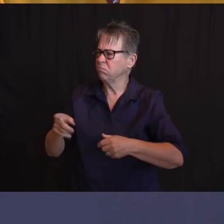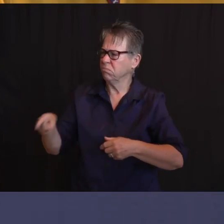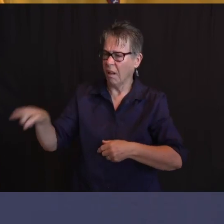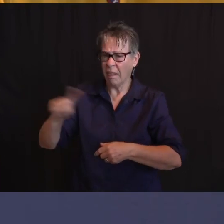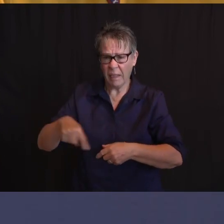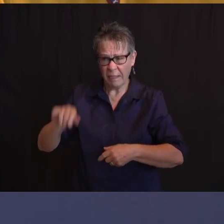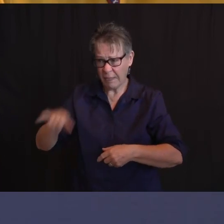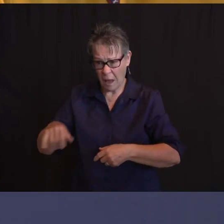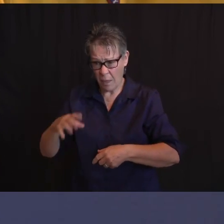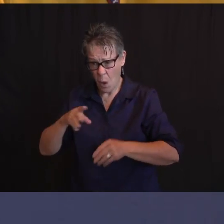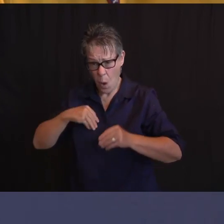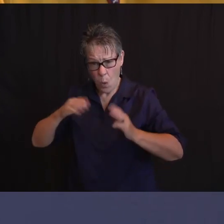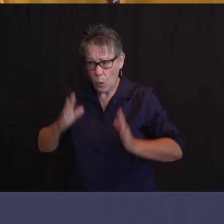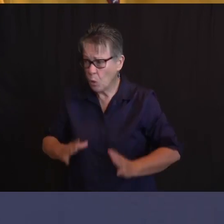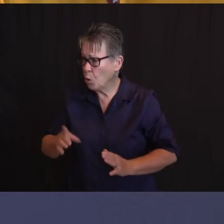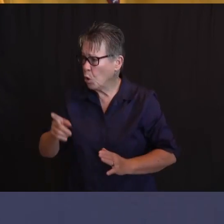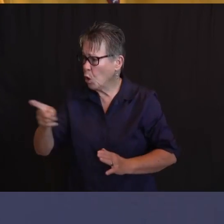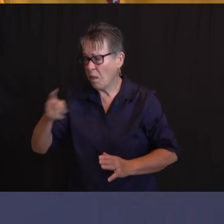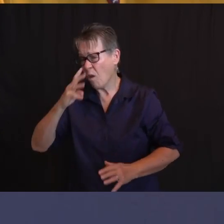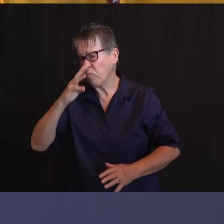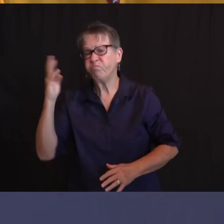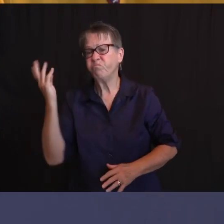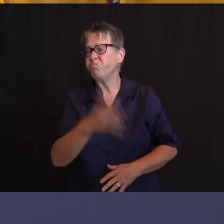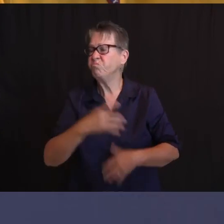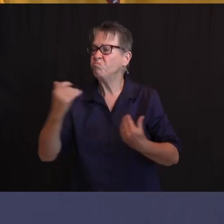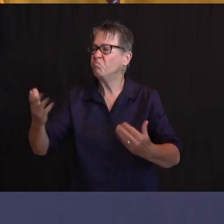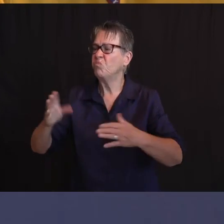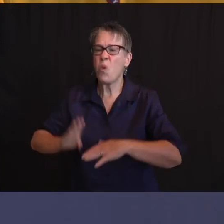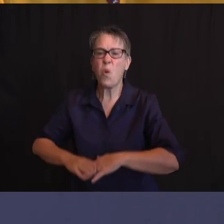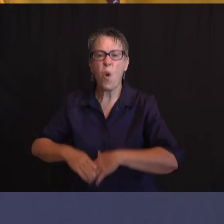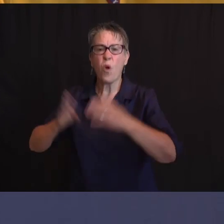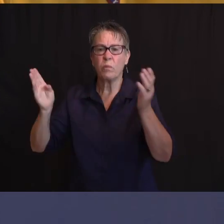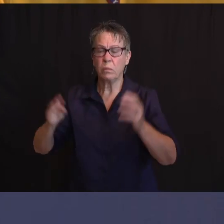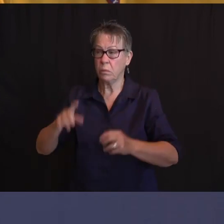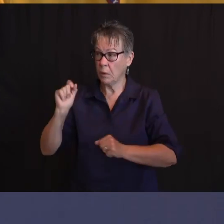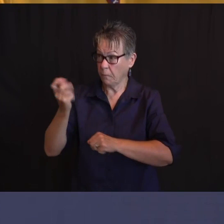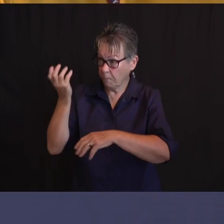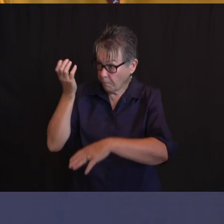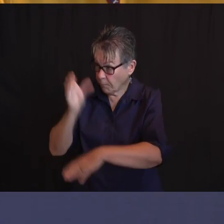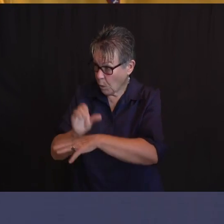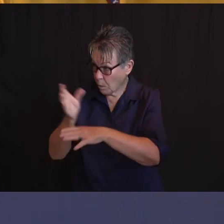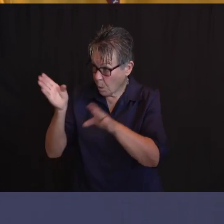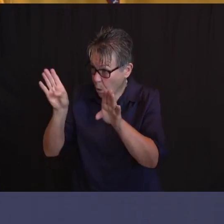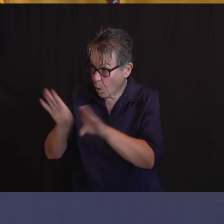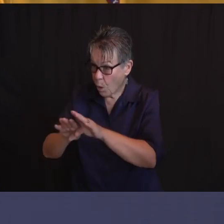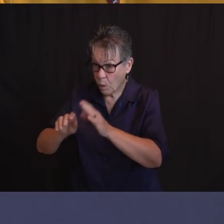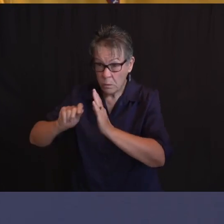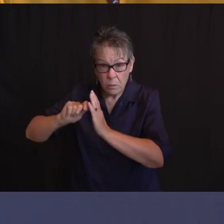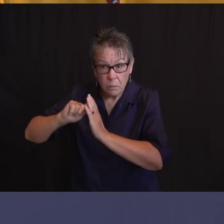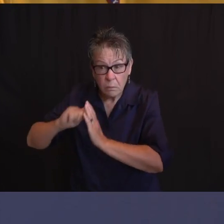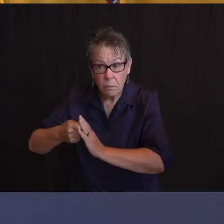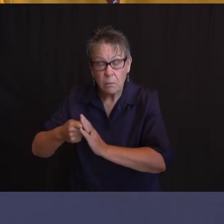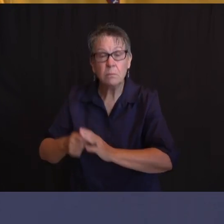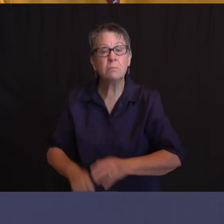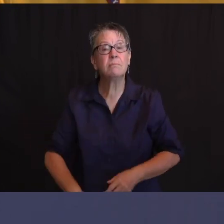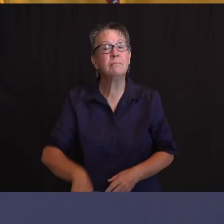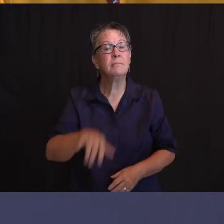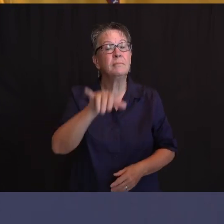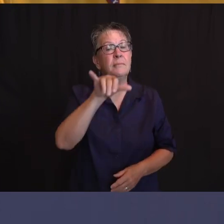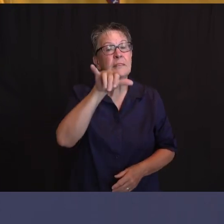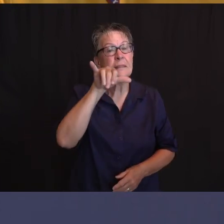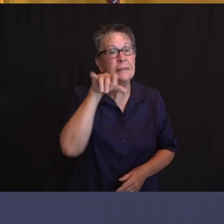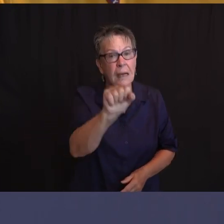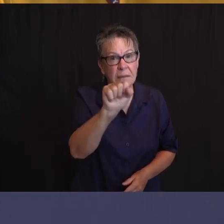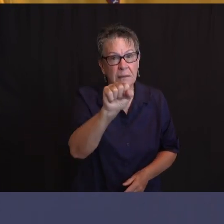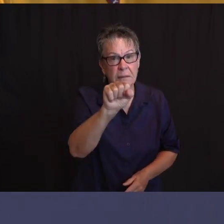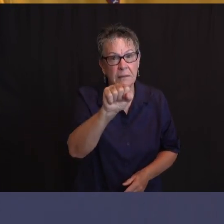and exercising our rights. I mean, indoor dining when we are not allowing it and when we have so much evidence, by the